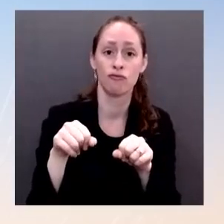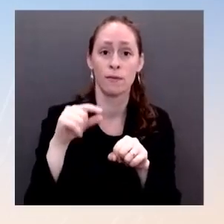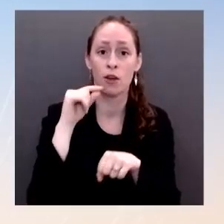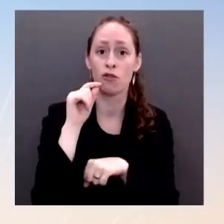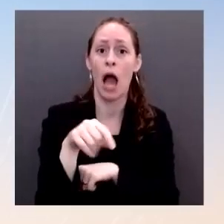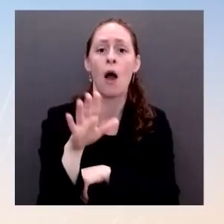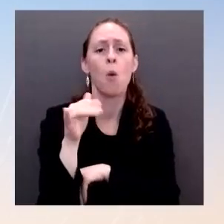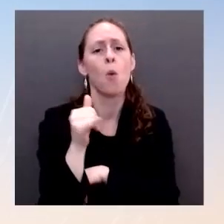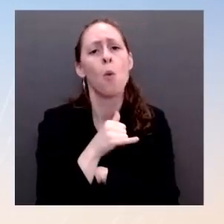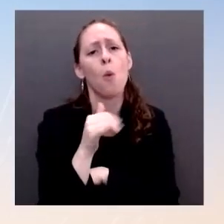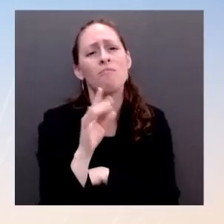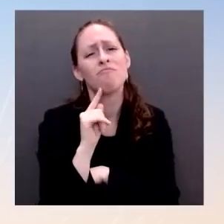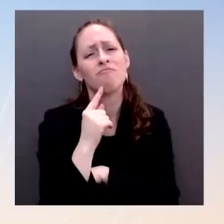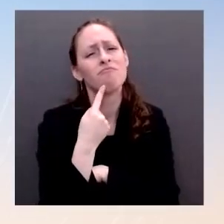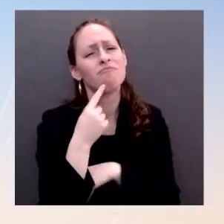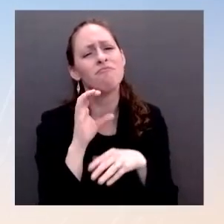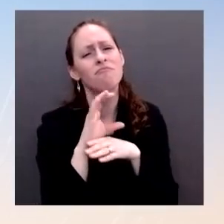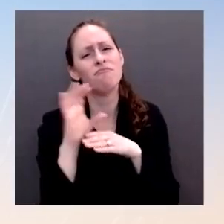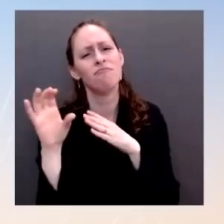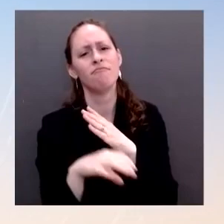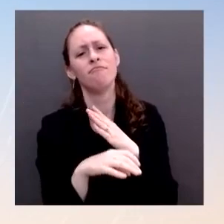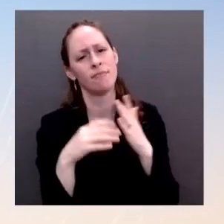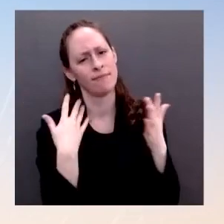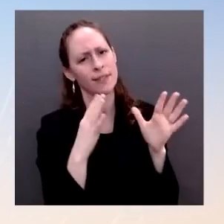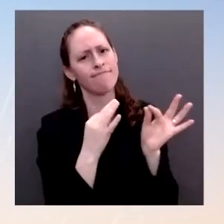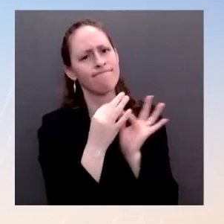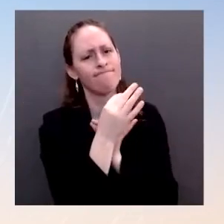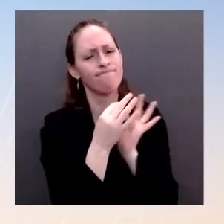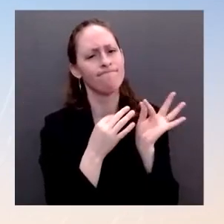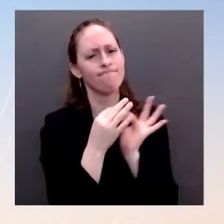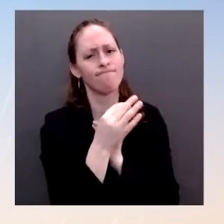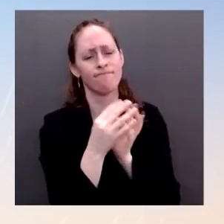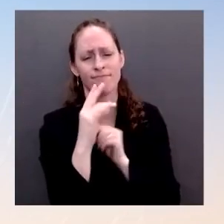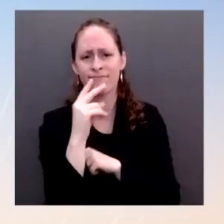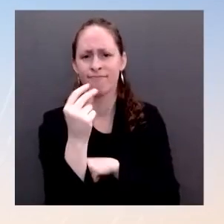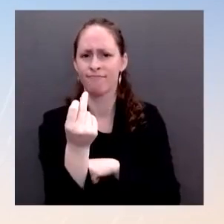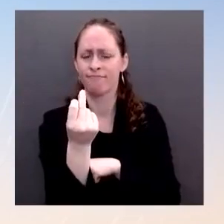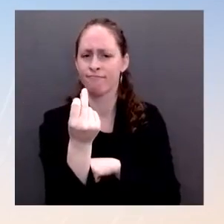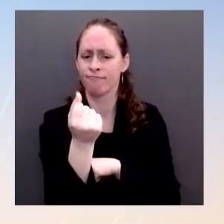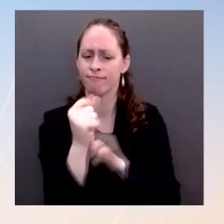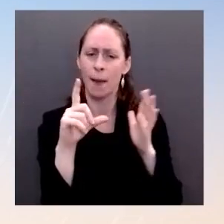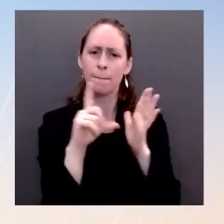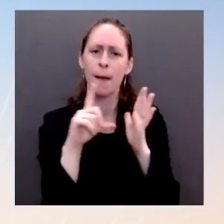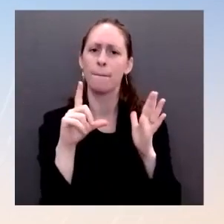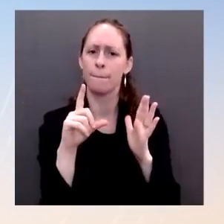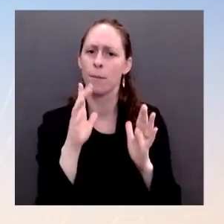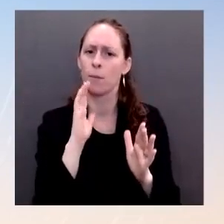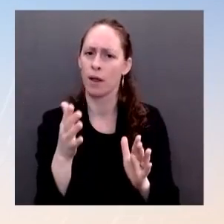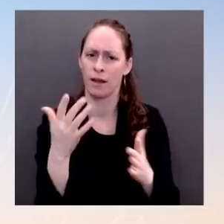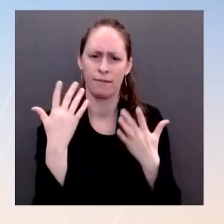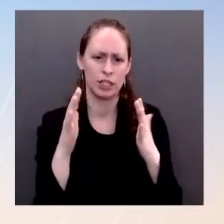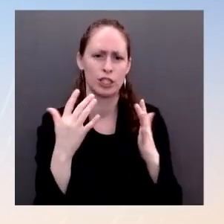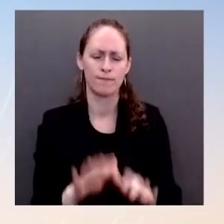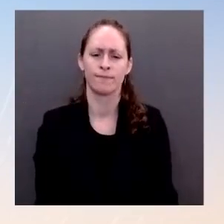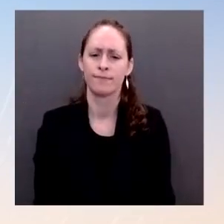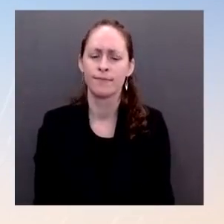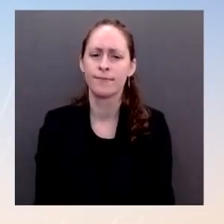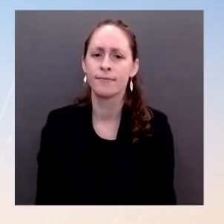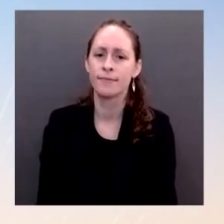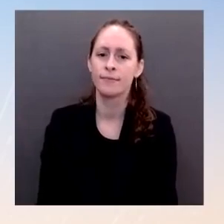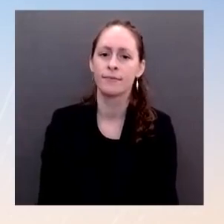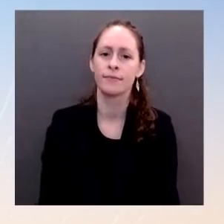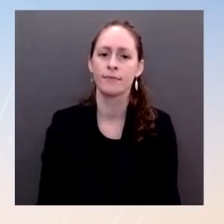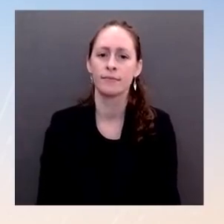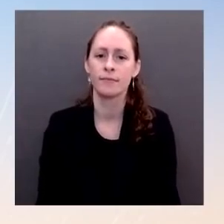diplomacy. Ultimately, this has always been putting the choices up in front of President Putin and the Russians, right? It is